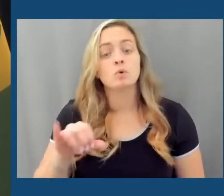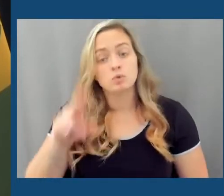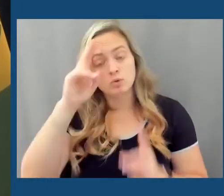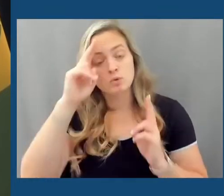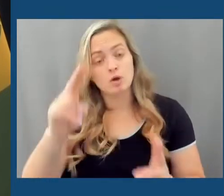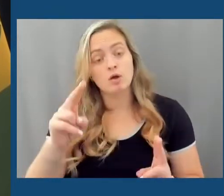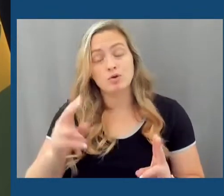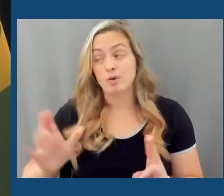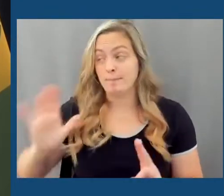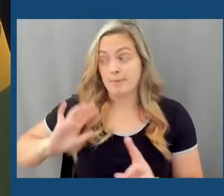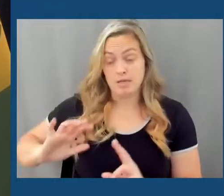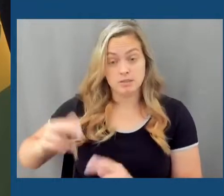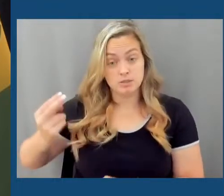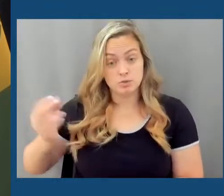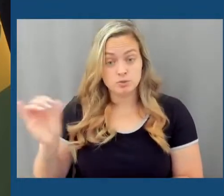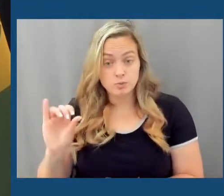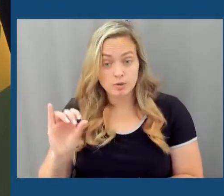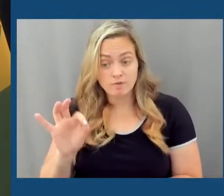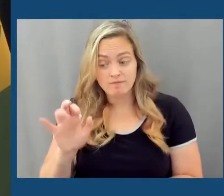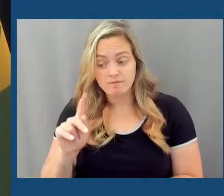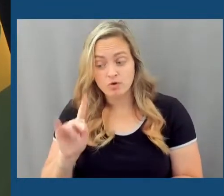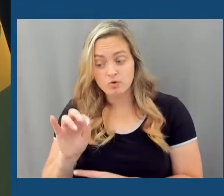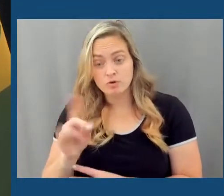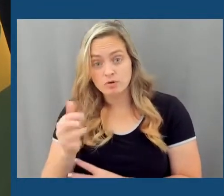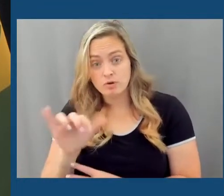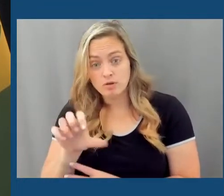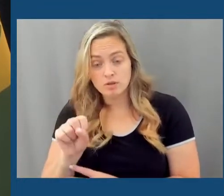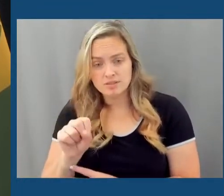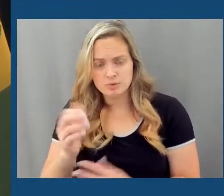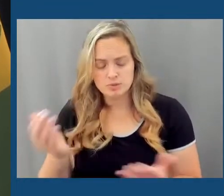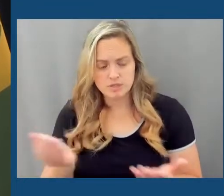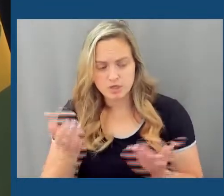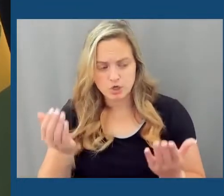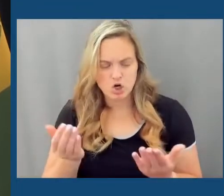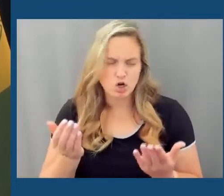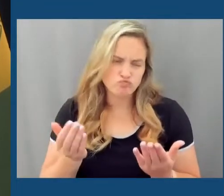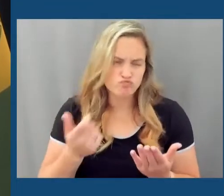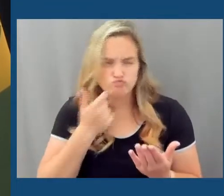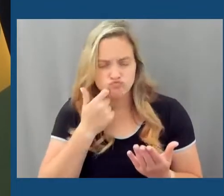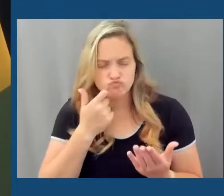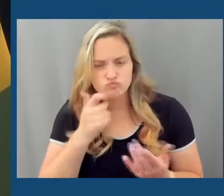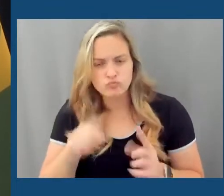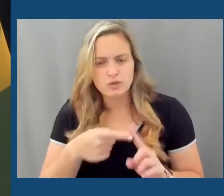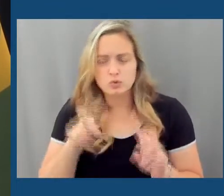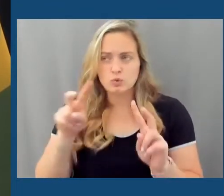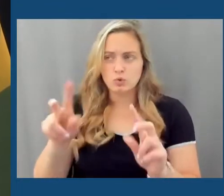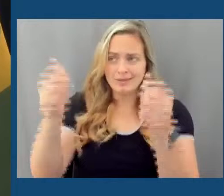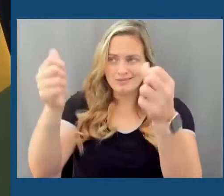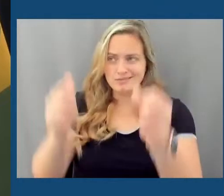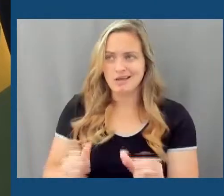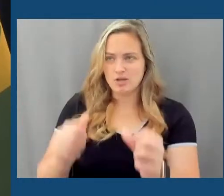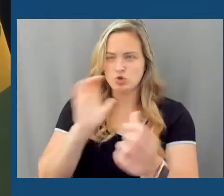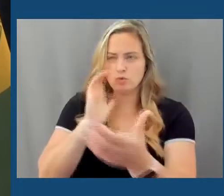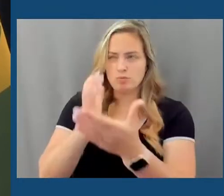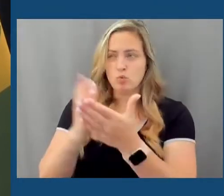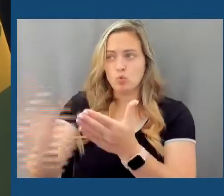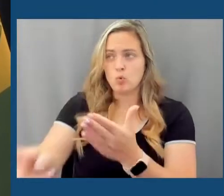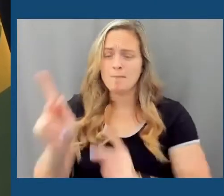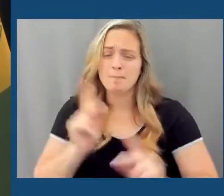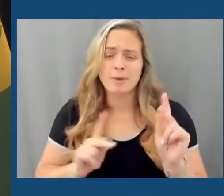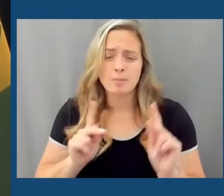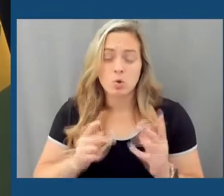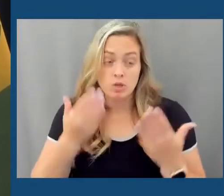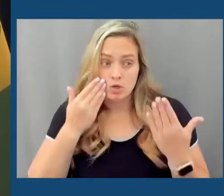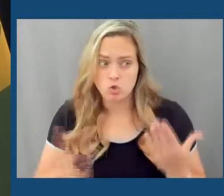past history as well. Frederick Douglass, I was here not that long ago to look at the statue and the mural, and just people who may not know